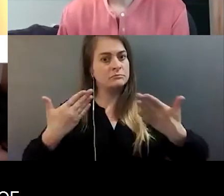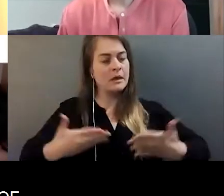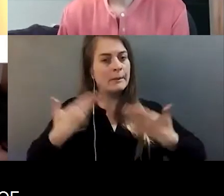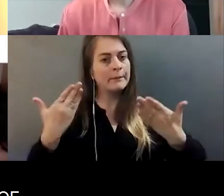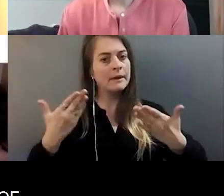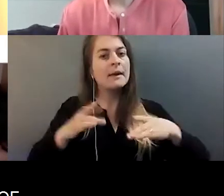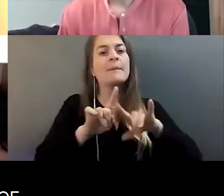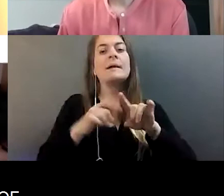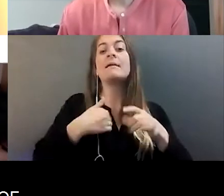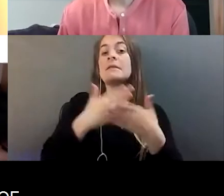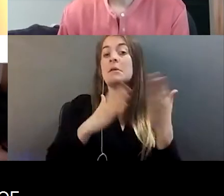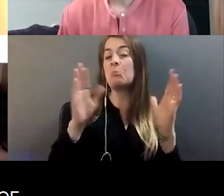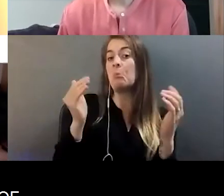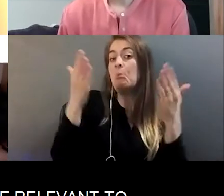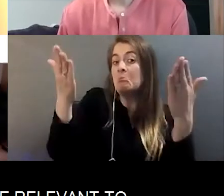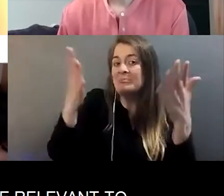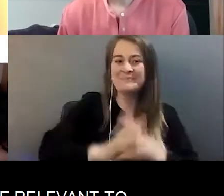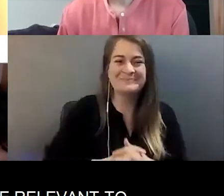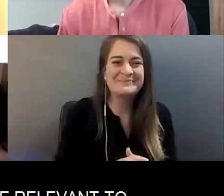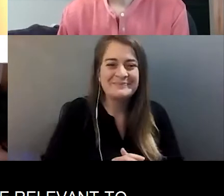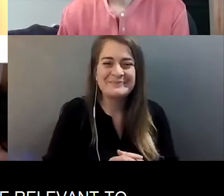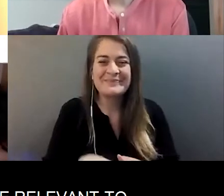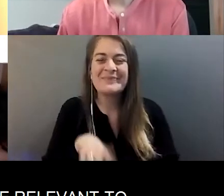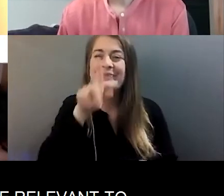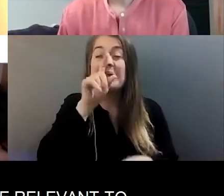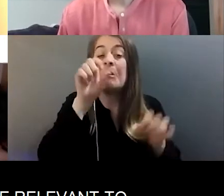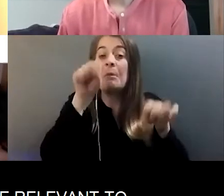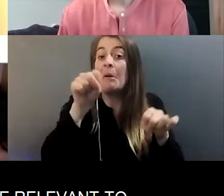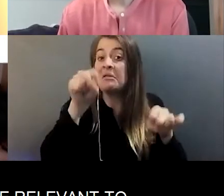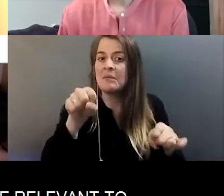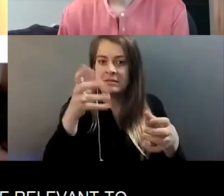of suggestions. I believe this might be relevant to it.